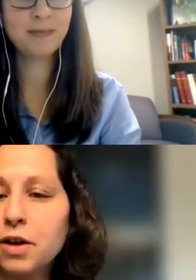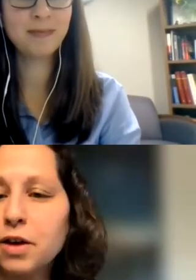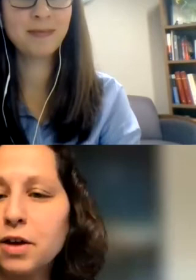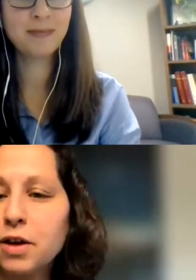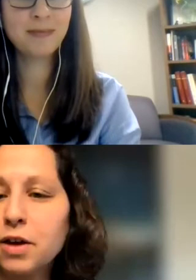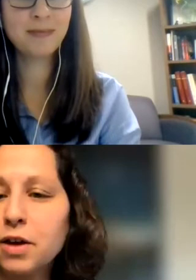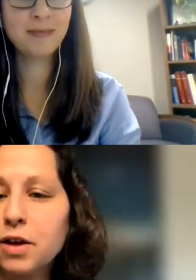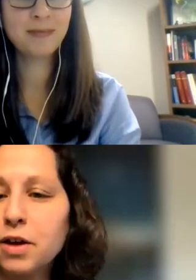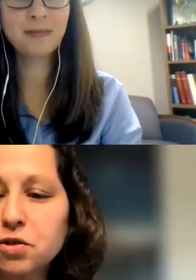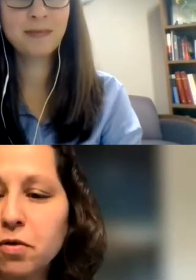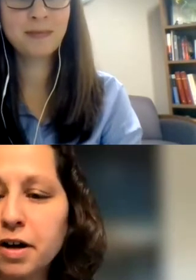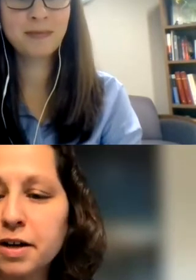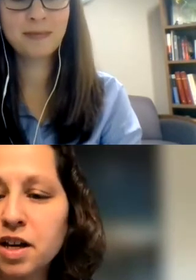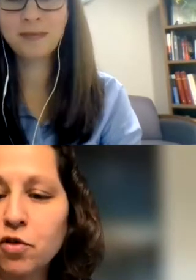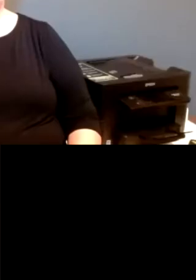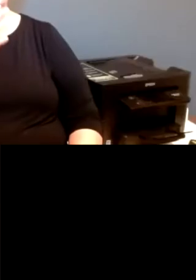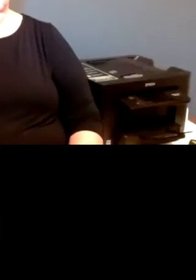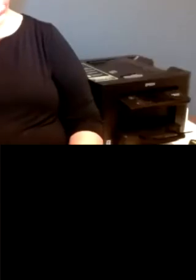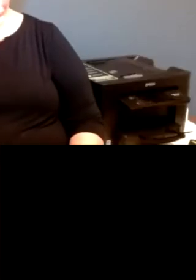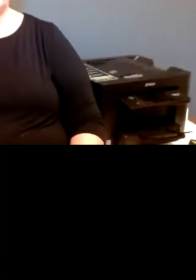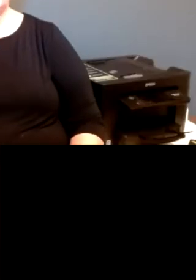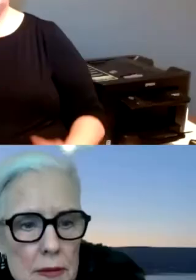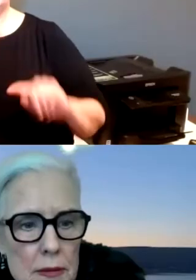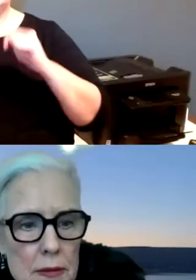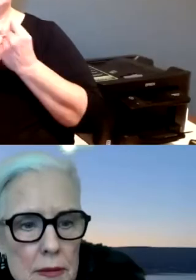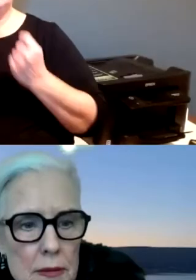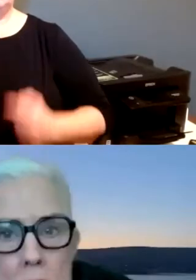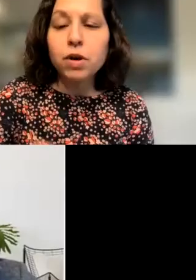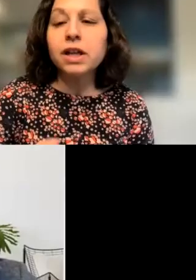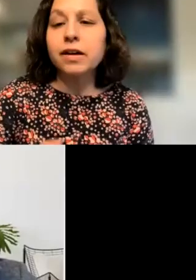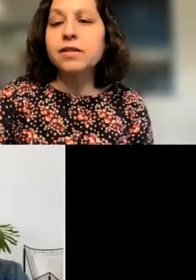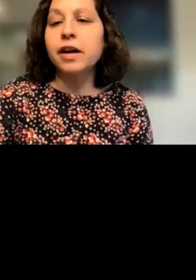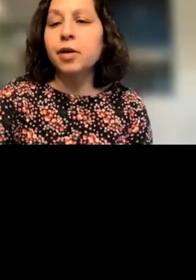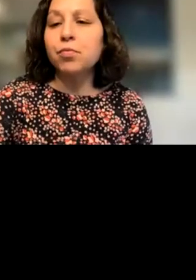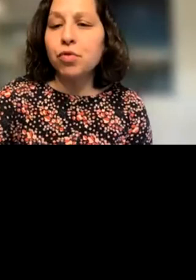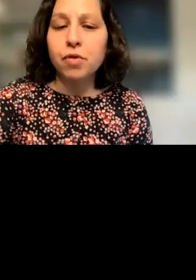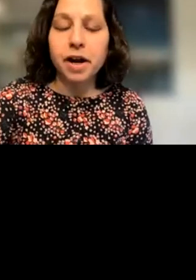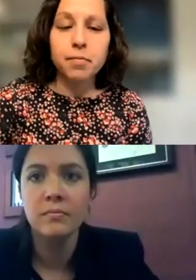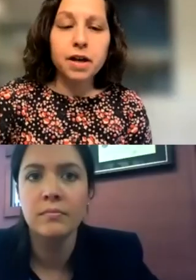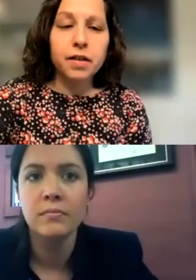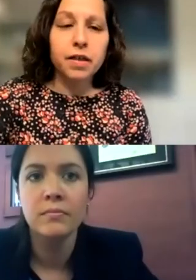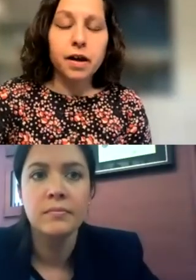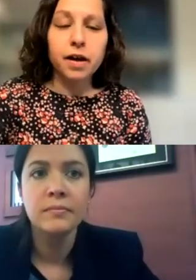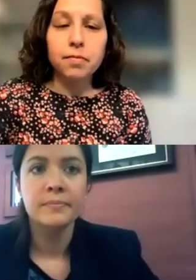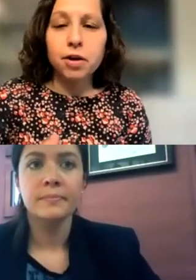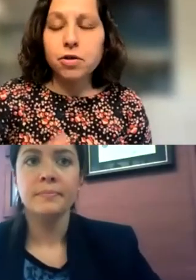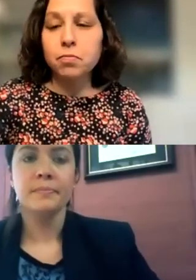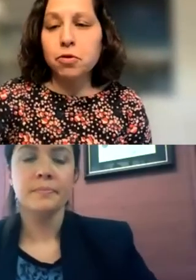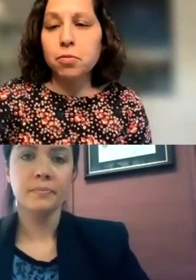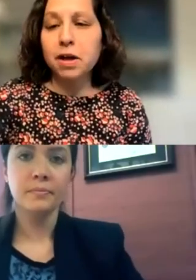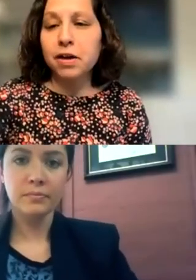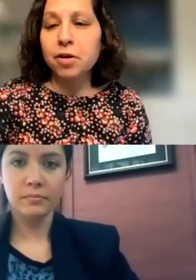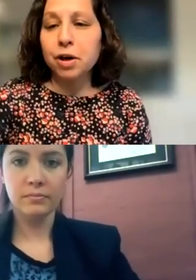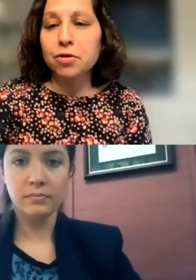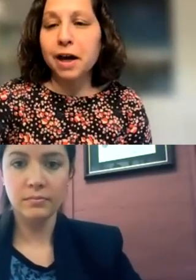Thank you so much to our team of presenters. This is like a really exciting program that, you know,